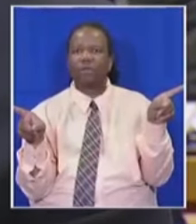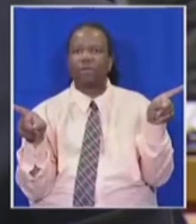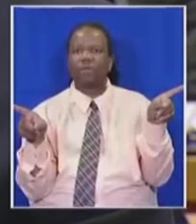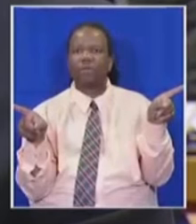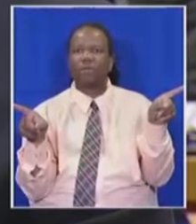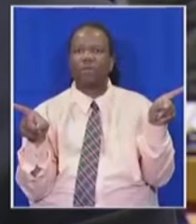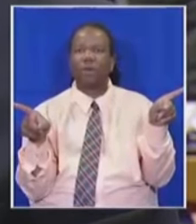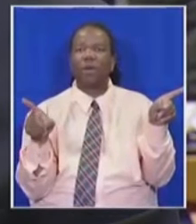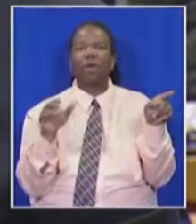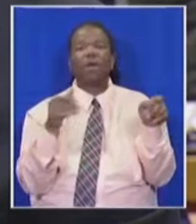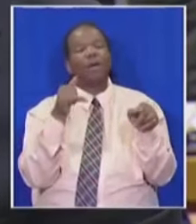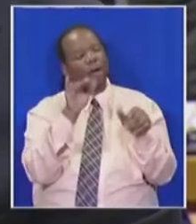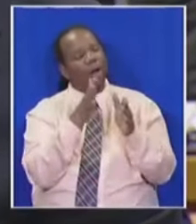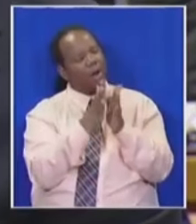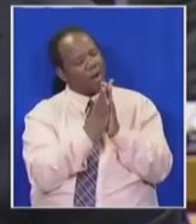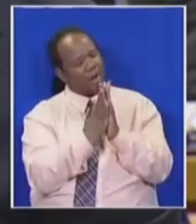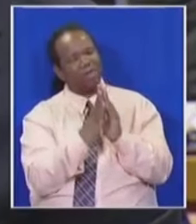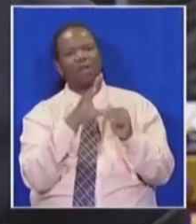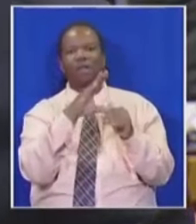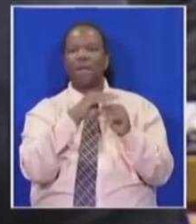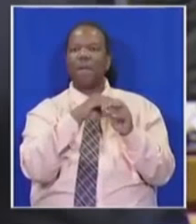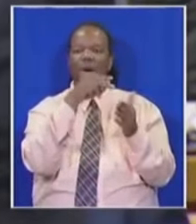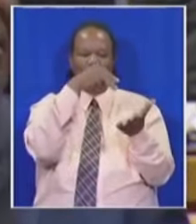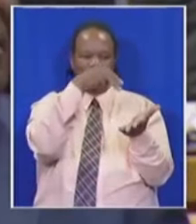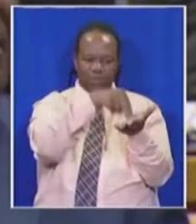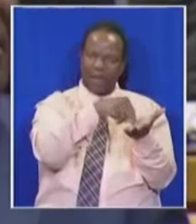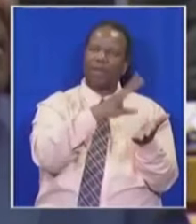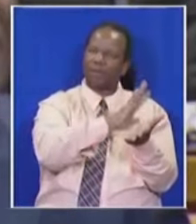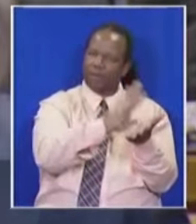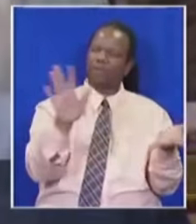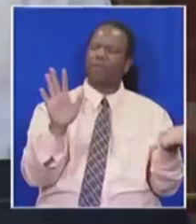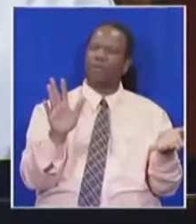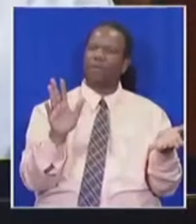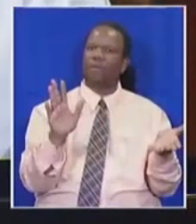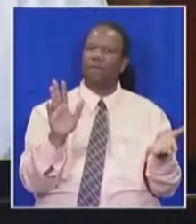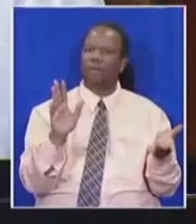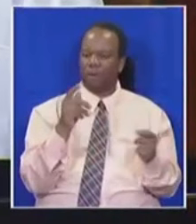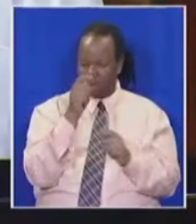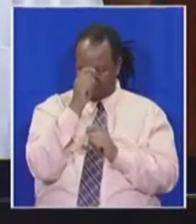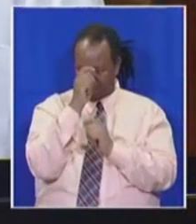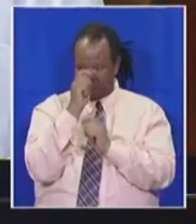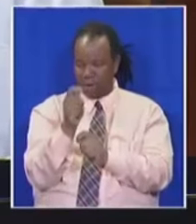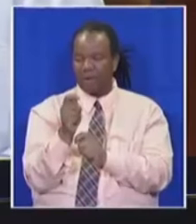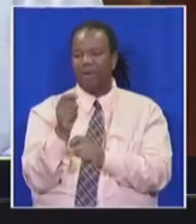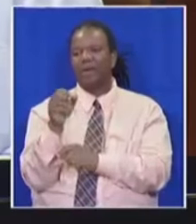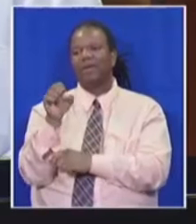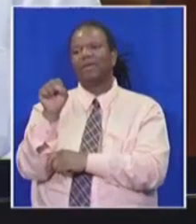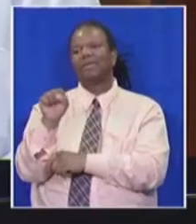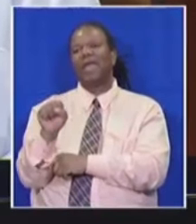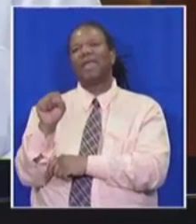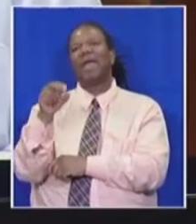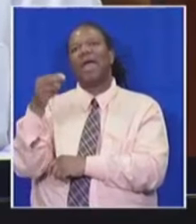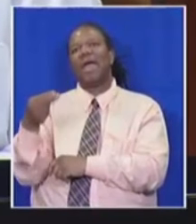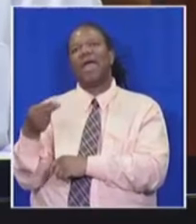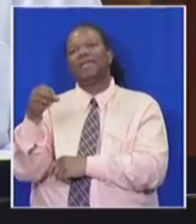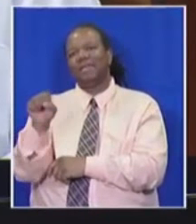you've asked him to stand, then what does it say about your authority in this House? Honourable Member, Honourable Steenhuisen, not only have I ruled,